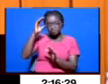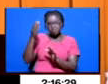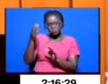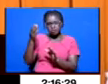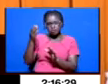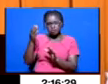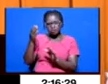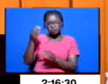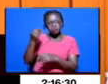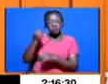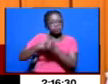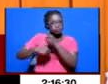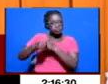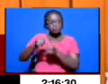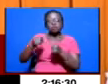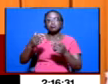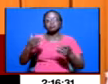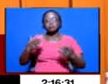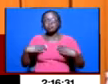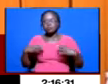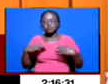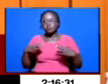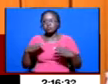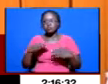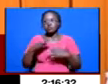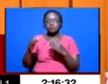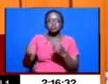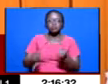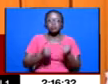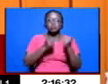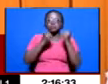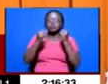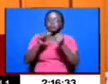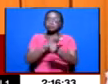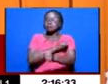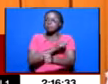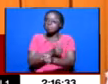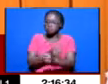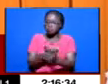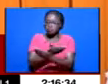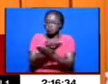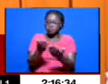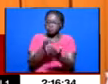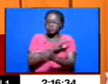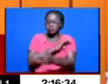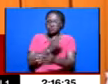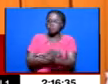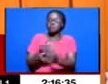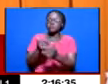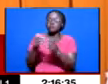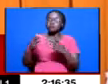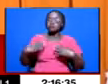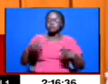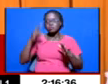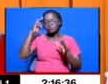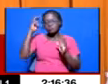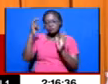act of the people as the almighty sovereign. We see this as the power of the people recognized